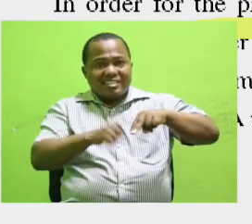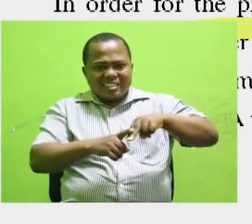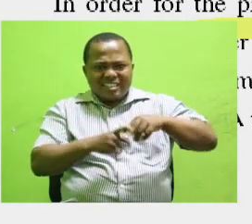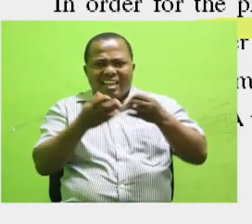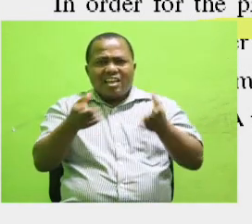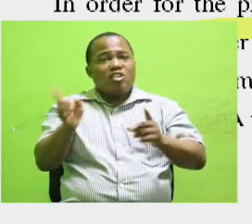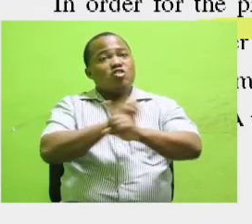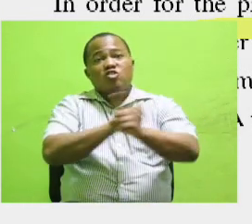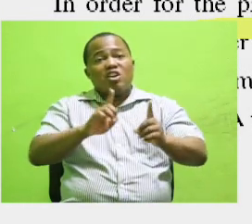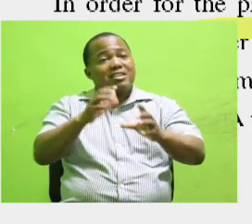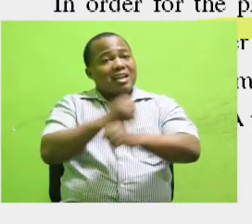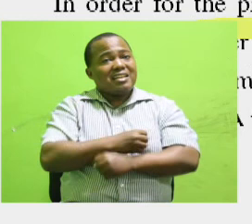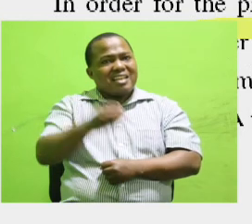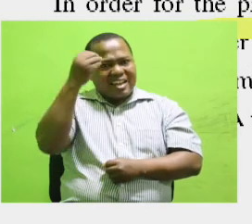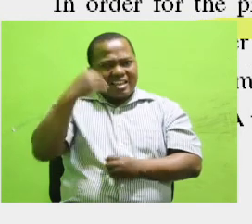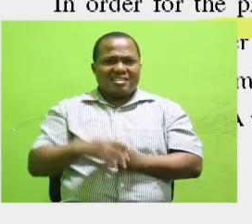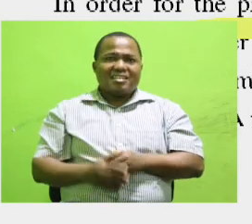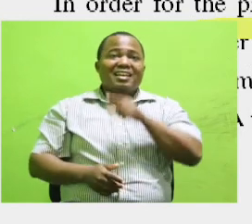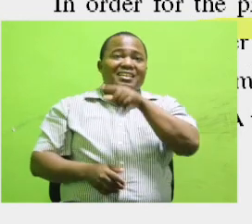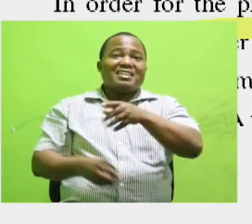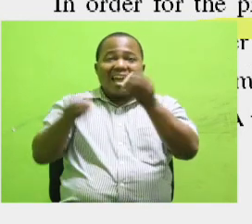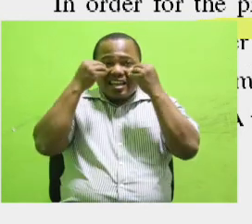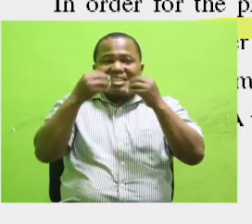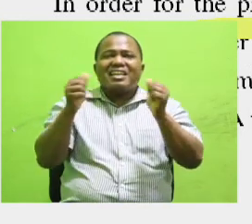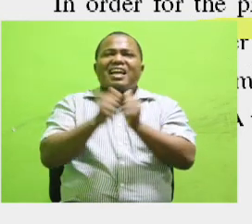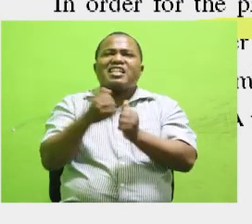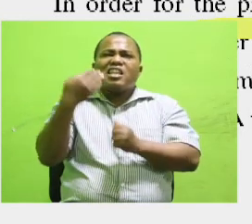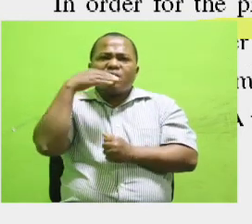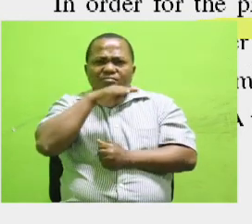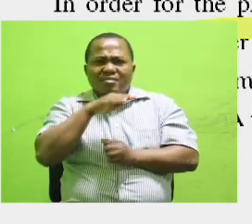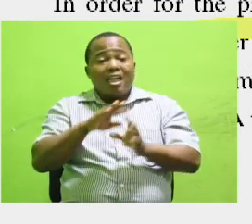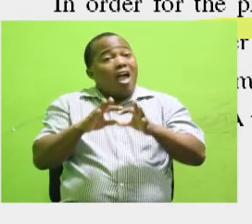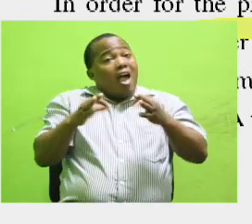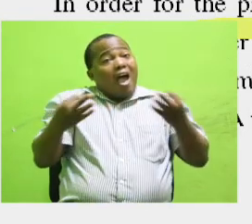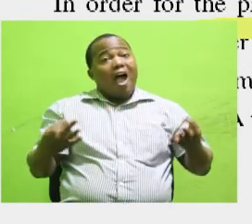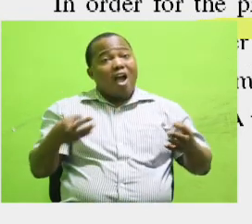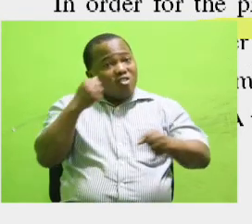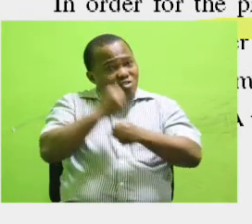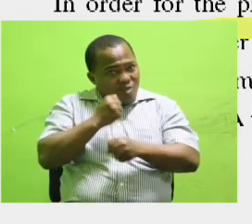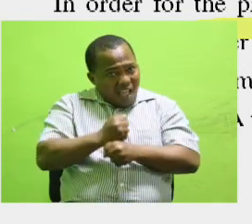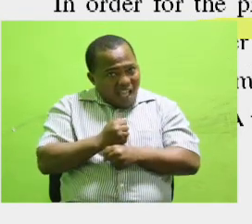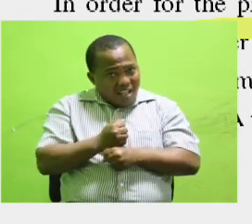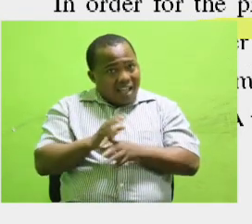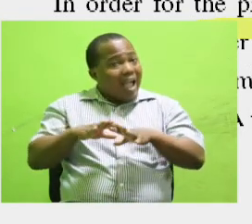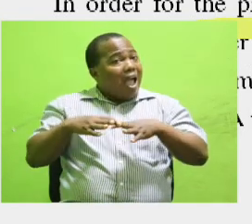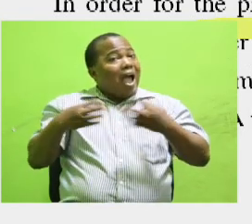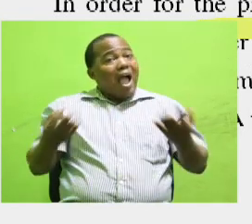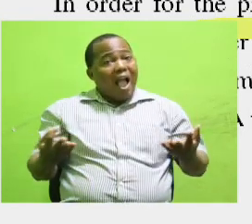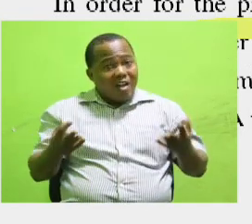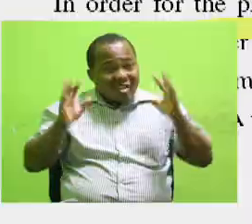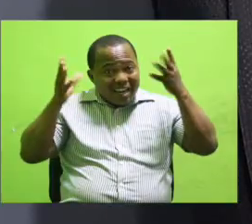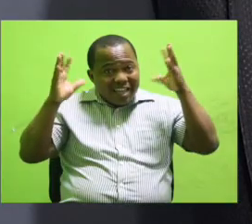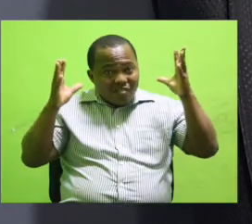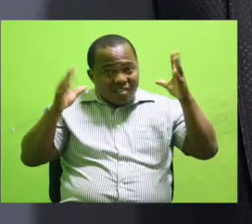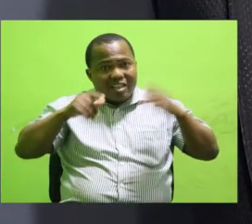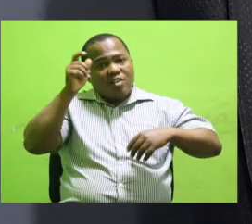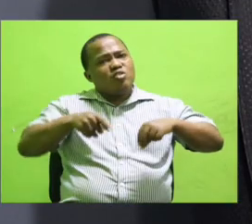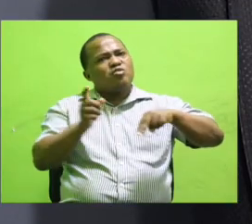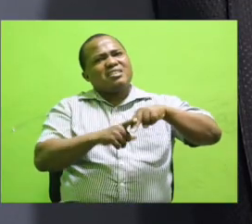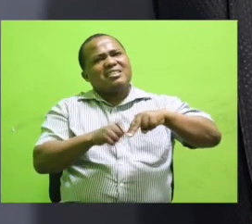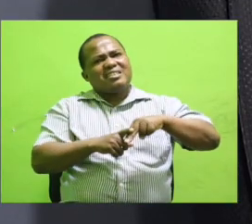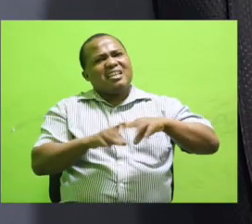which people can be educated on how to work, on how to live with people living with HIV AIDS, on how to take care of